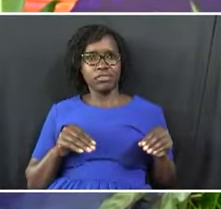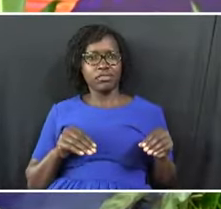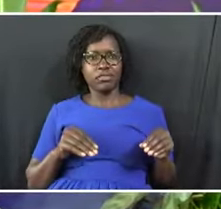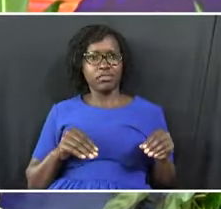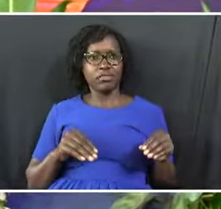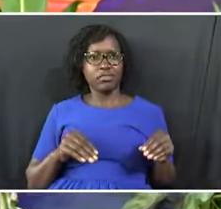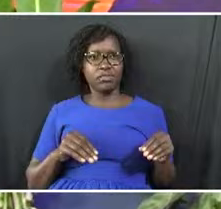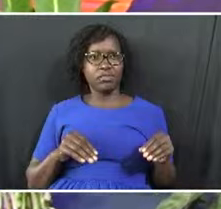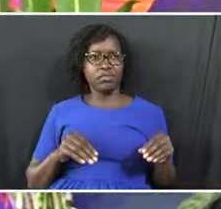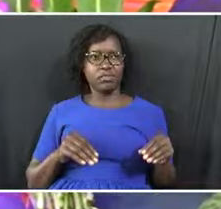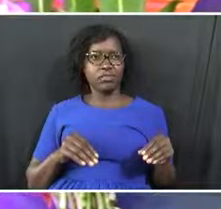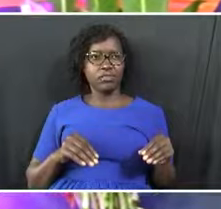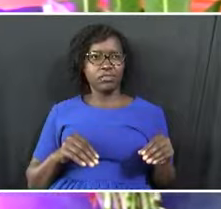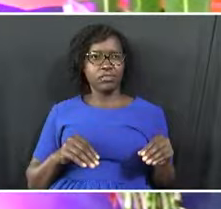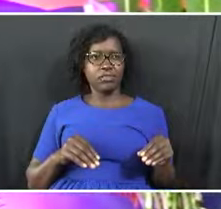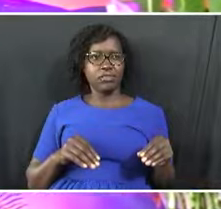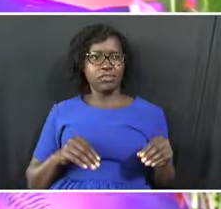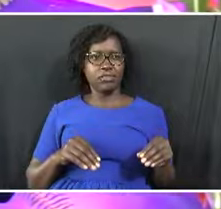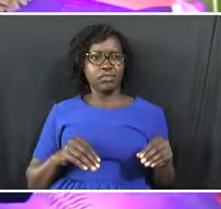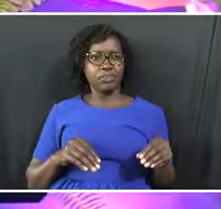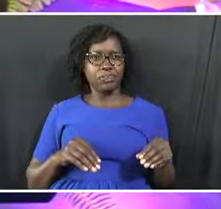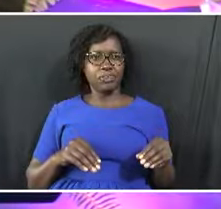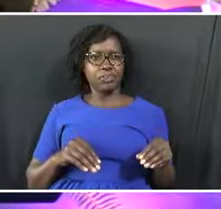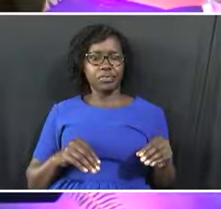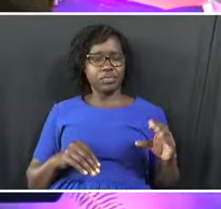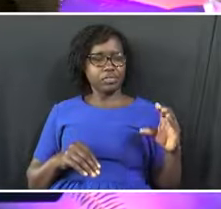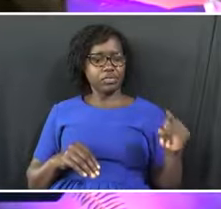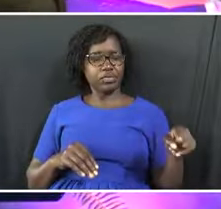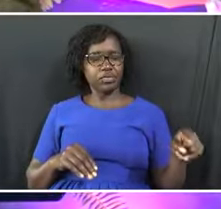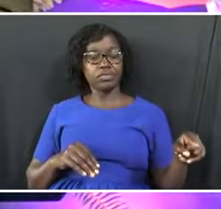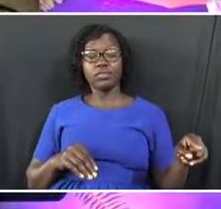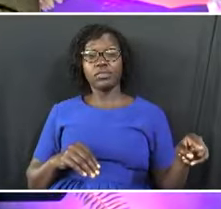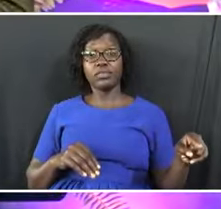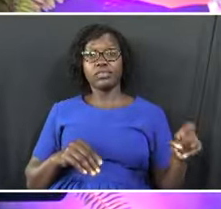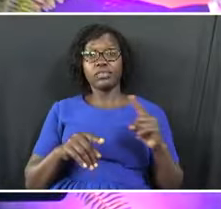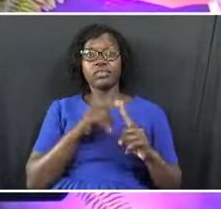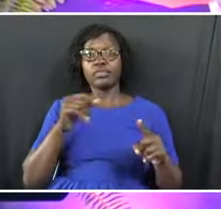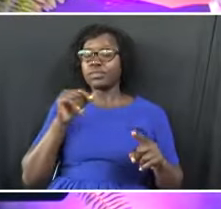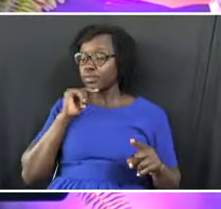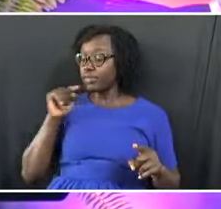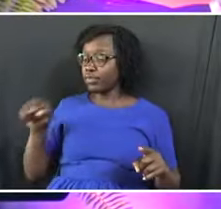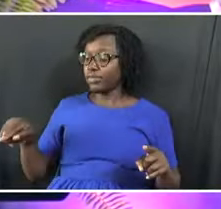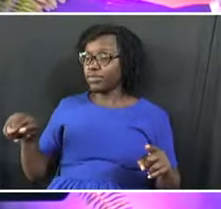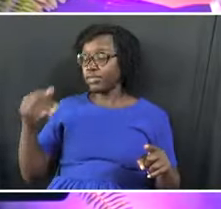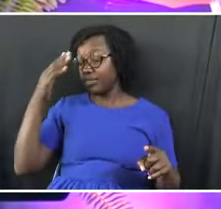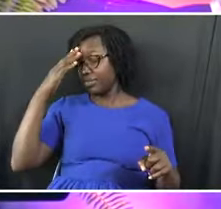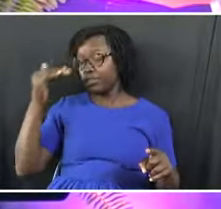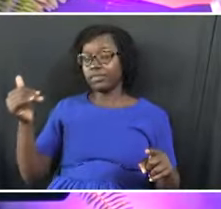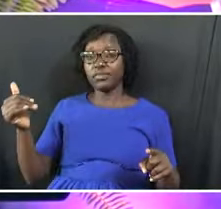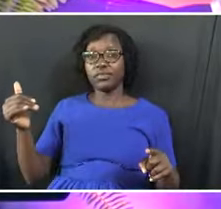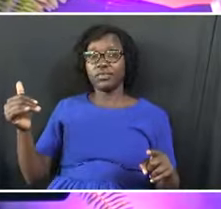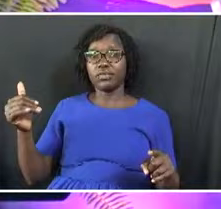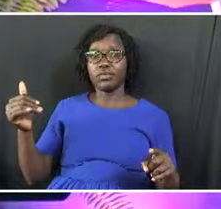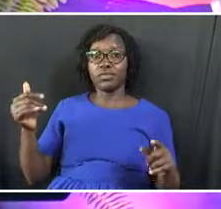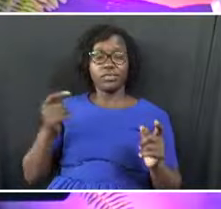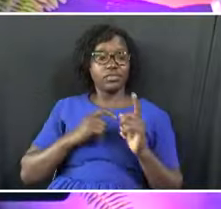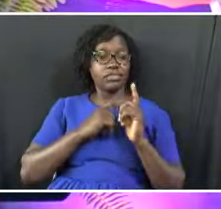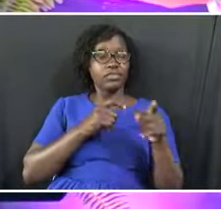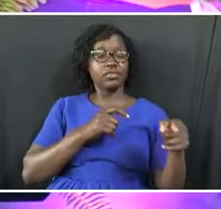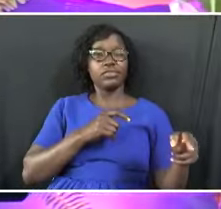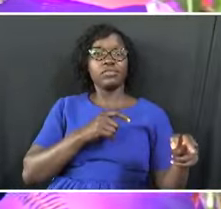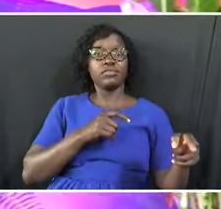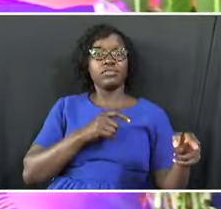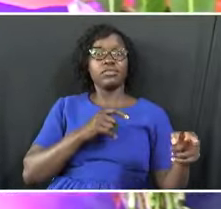Let me say it differently. That Cain was killing Abel that his gift,